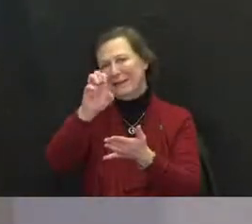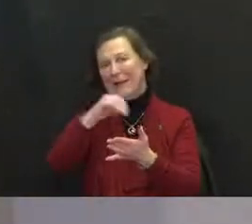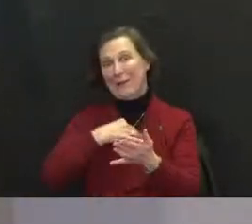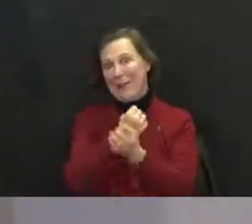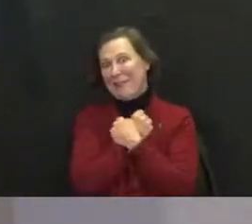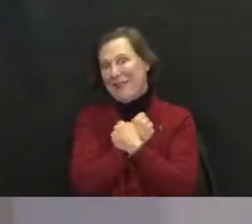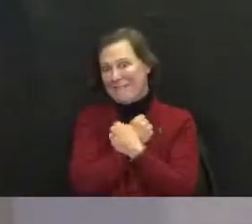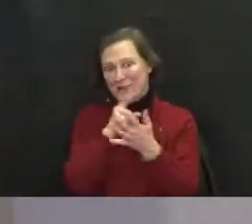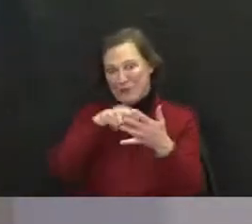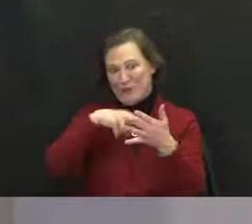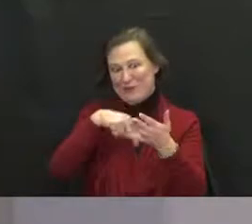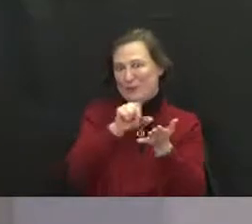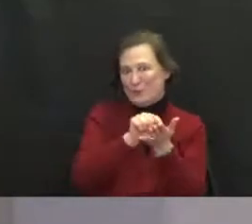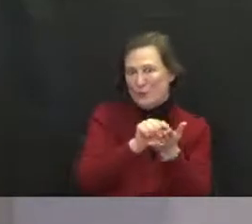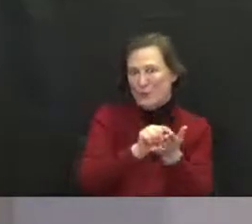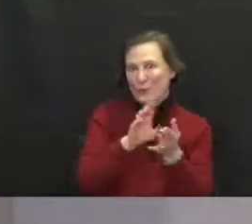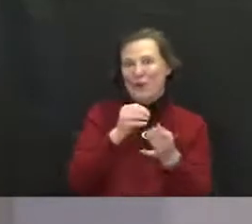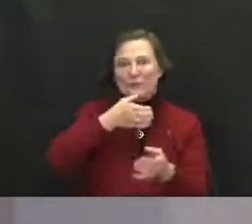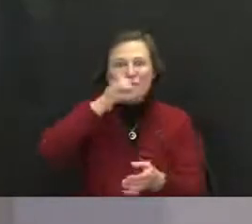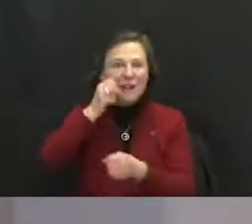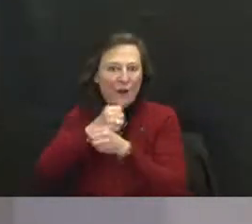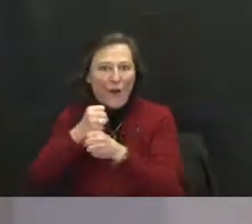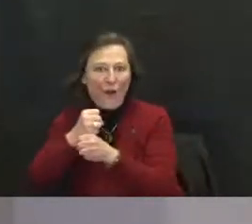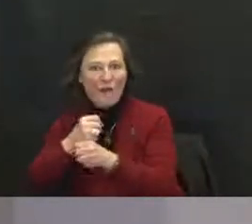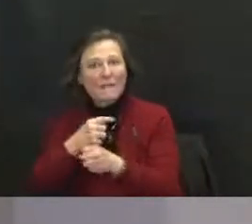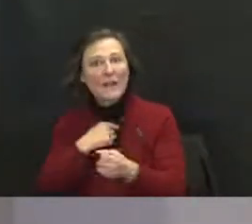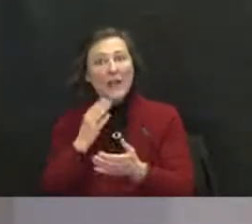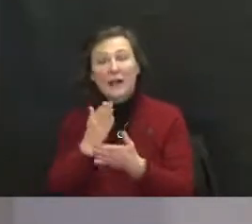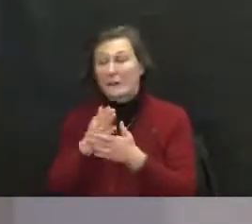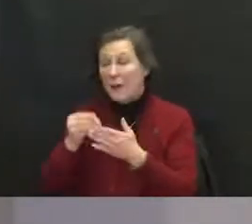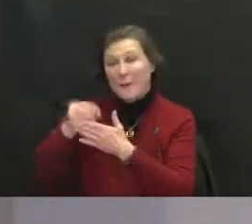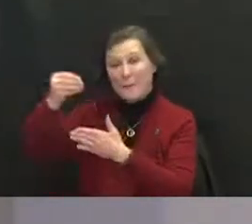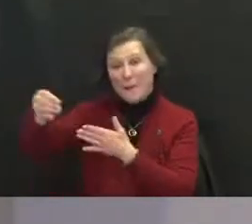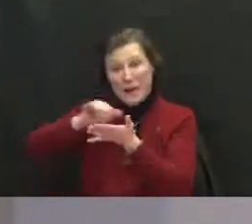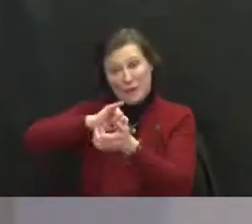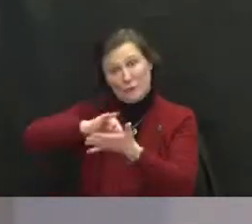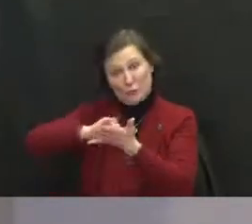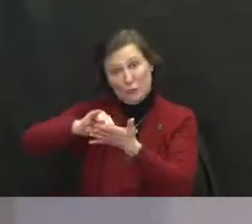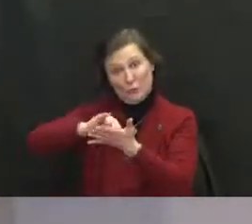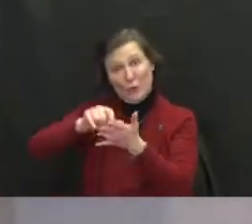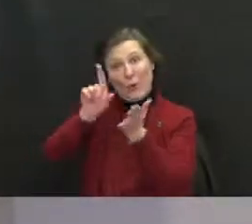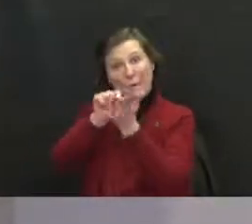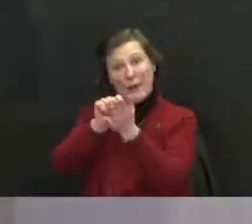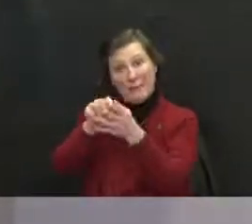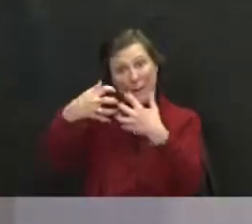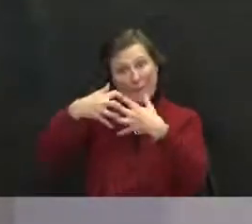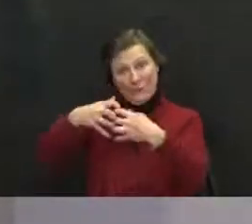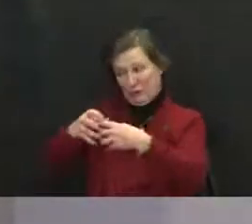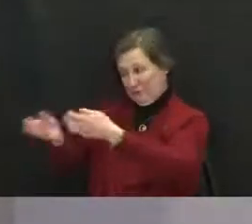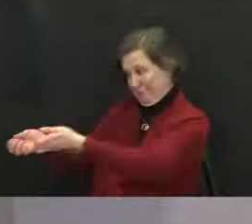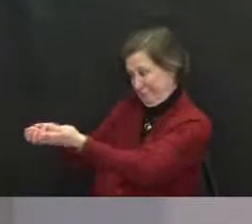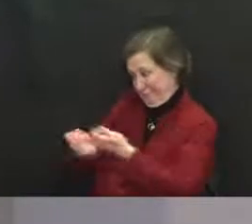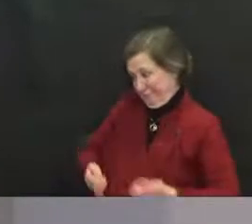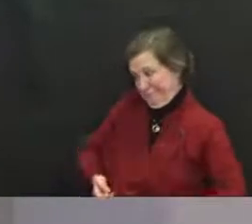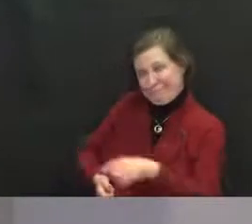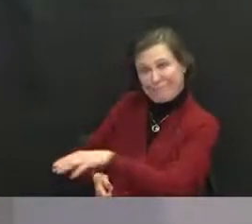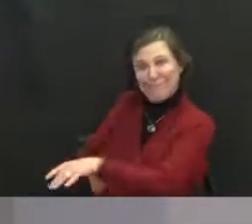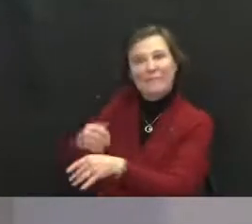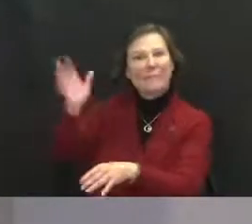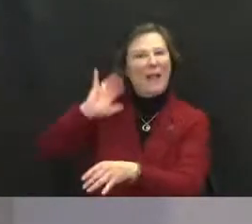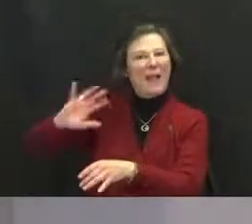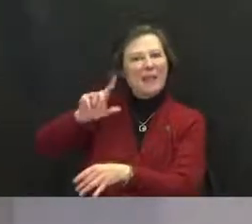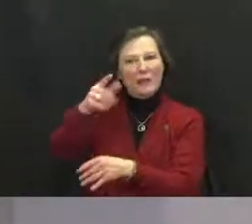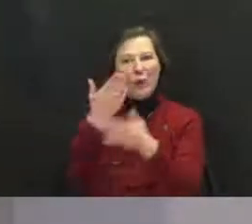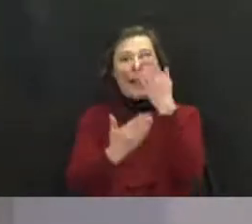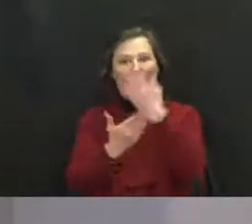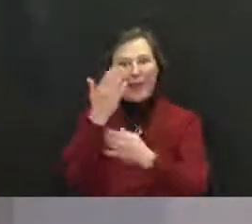junkie. I stopped to get this New York Times from a machine on the corner on the street. It was back in the days when your